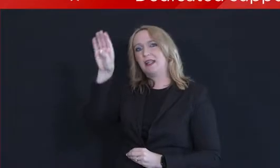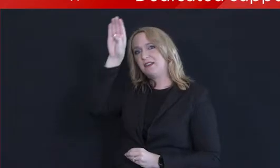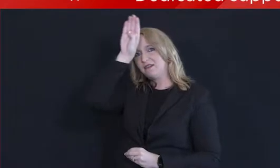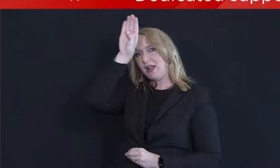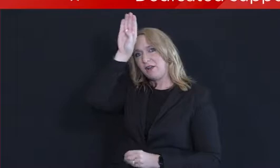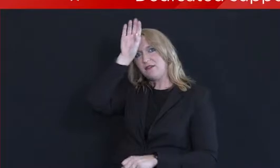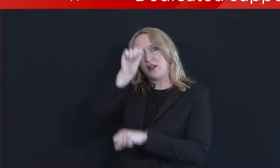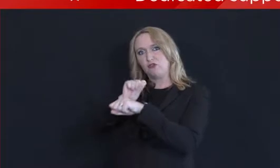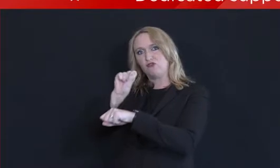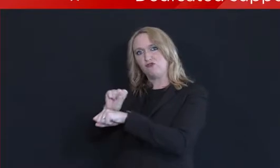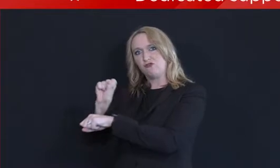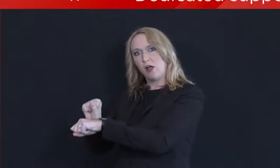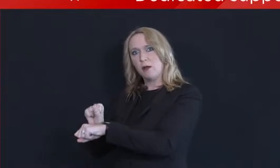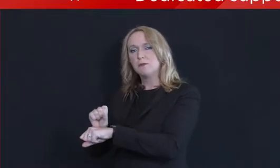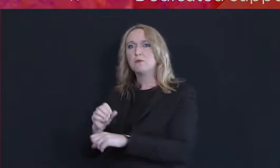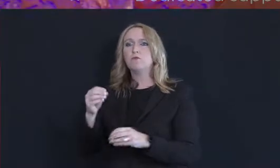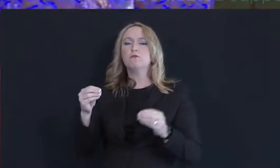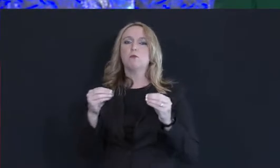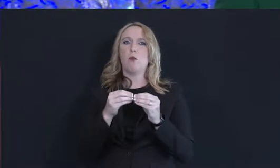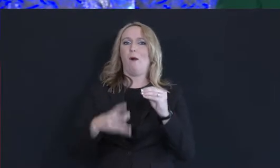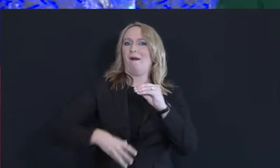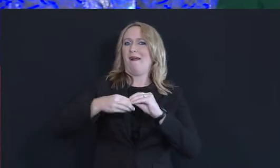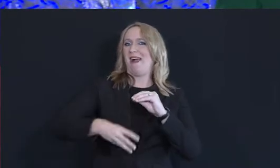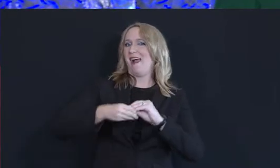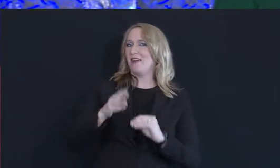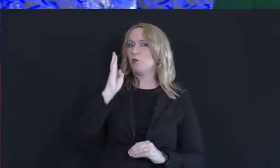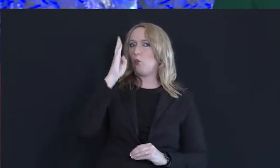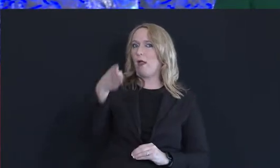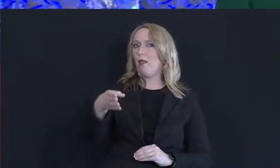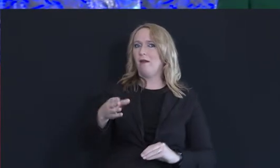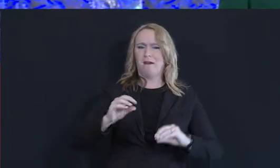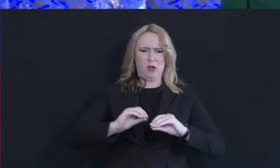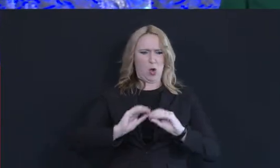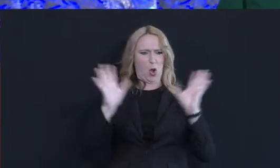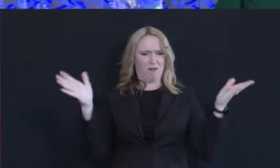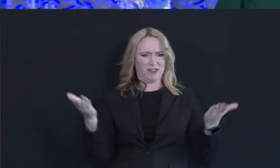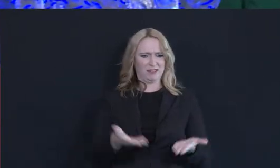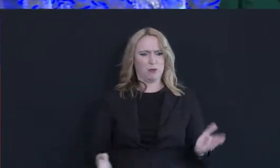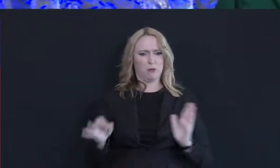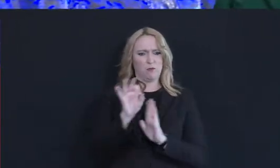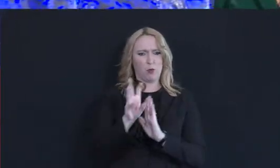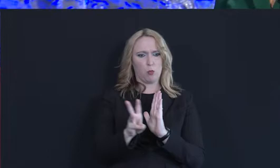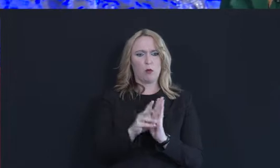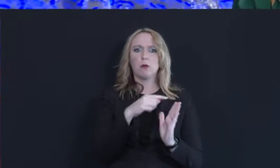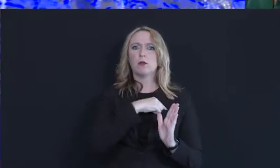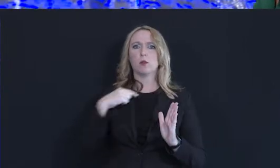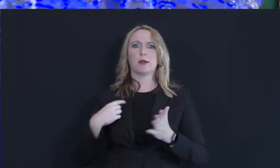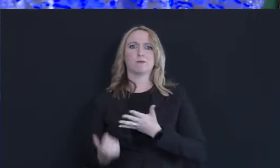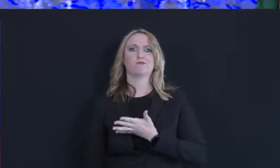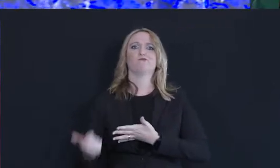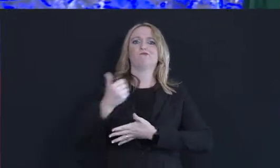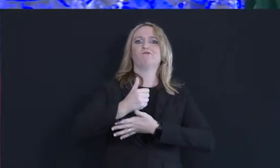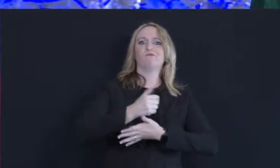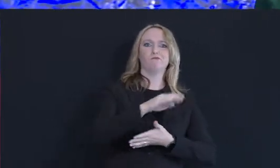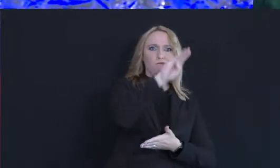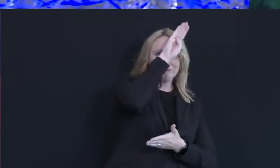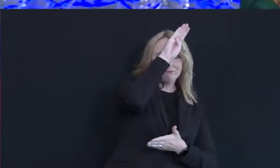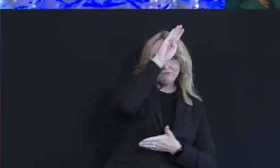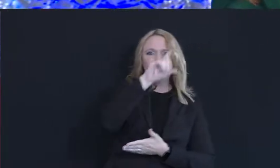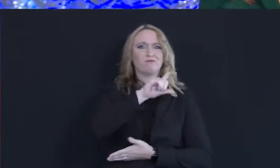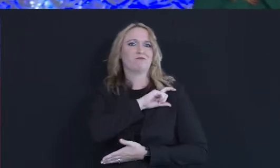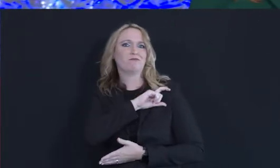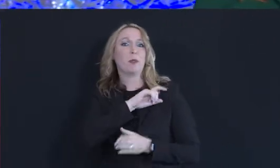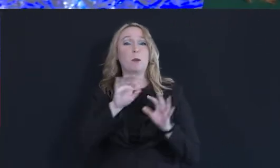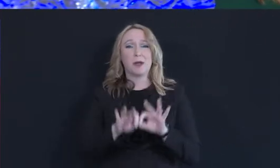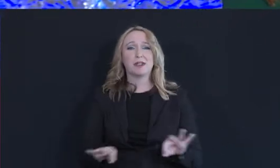more on the horizon it's clear we're prioritizing Public Safety as a city but it's also imperatively focused on